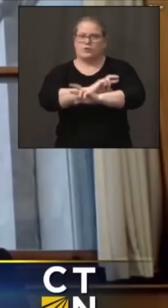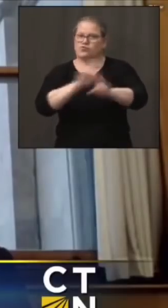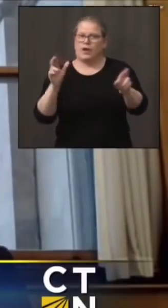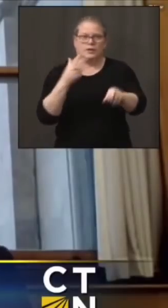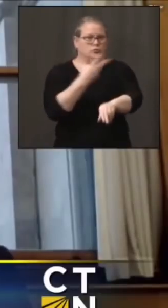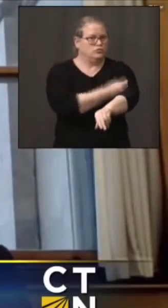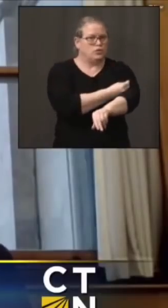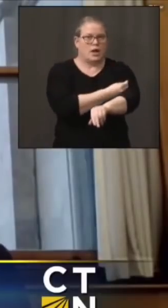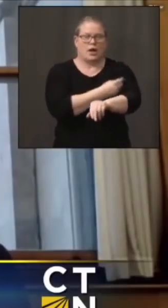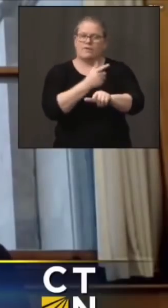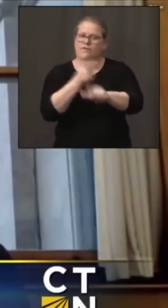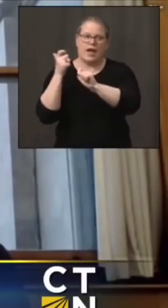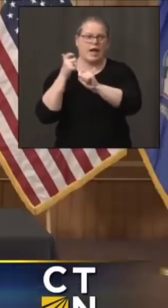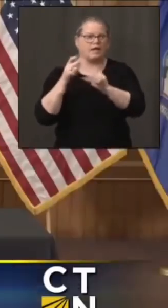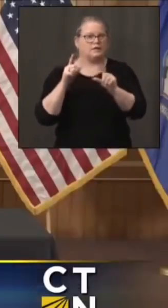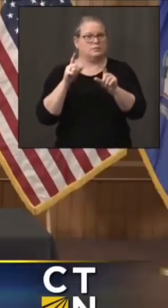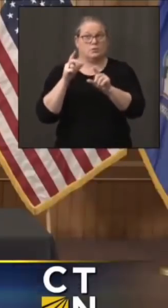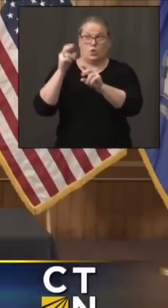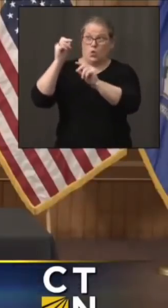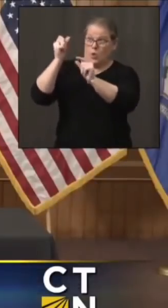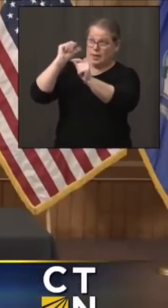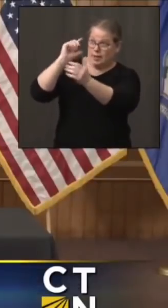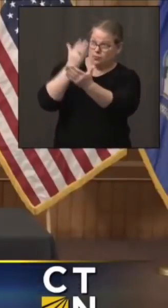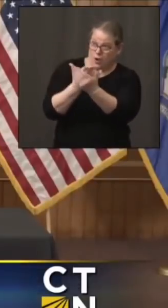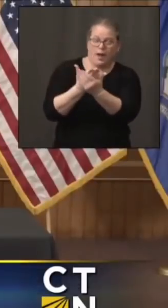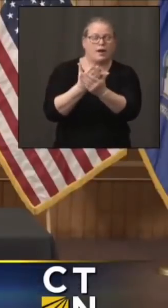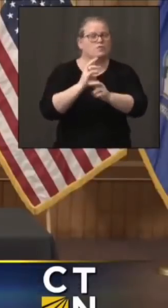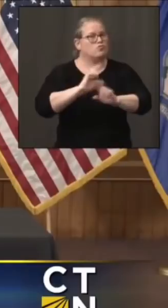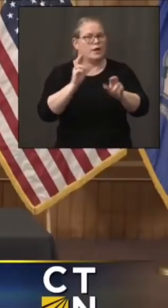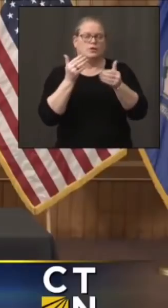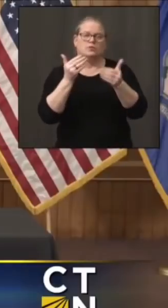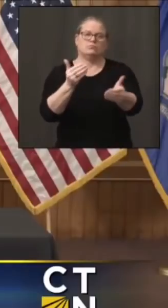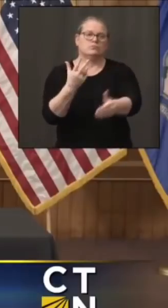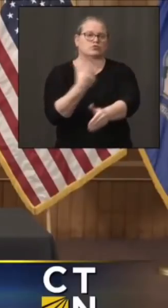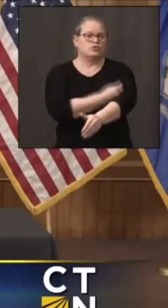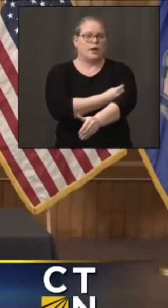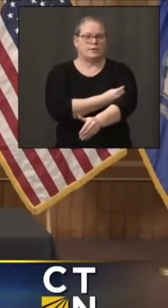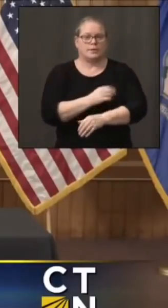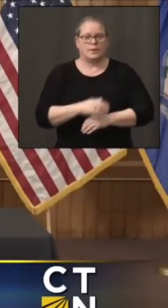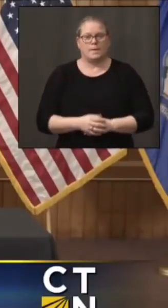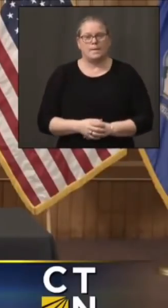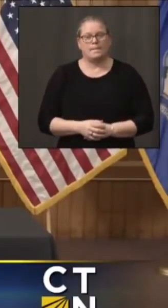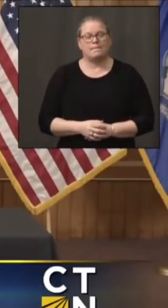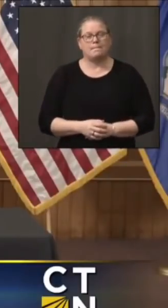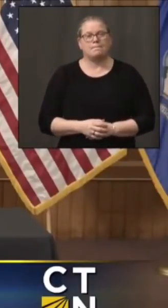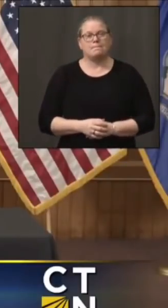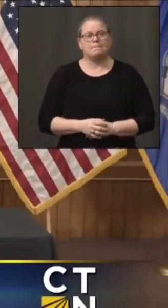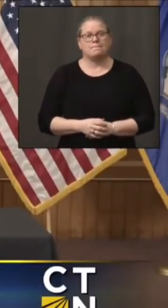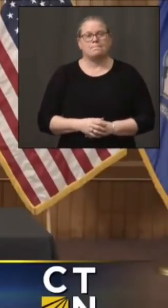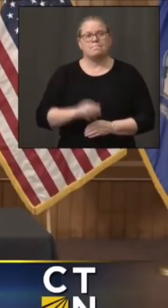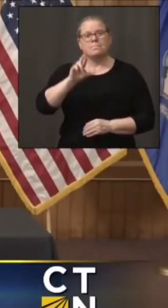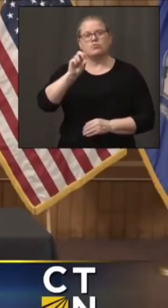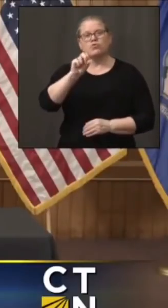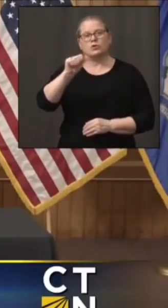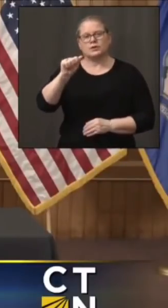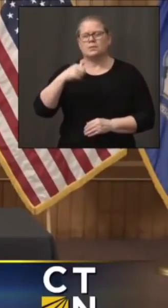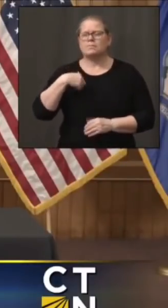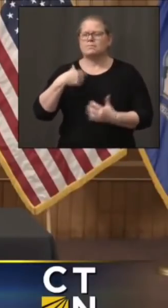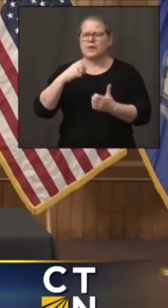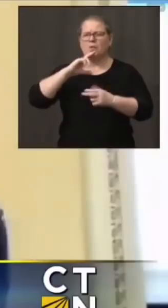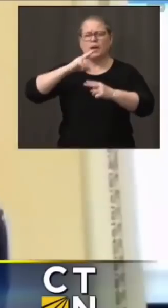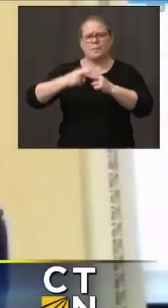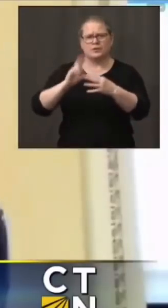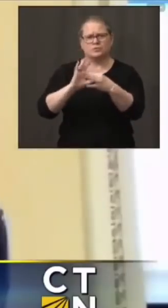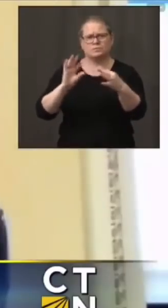arrive. Great, thank Governor, you. let me mention this and to you, to Josh and to Kristen, because I try